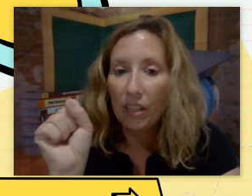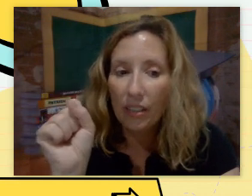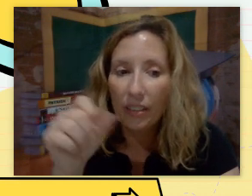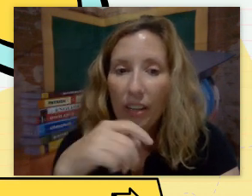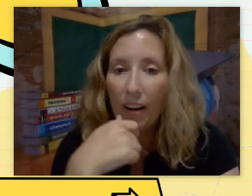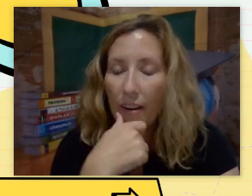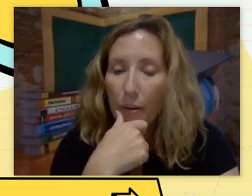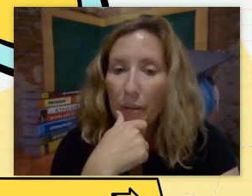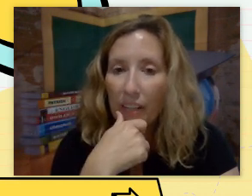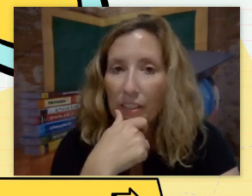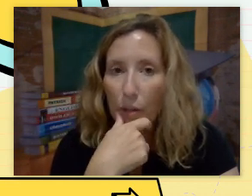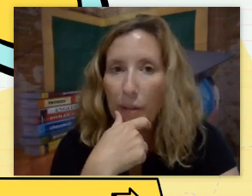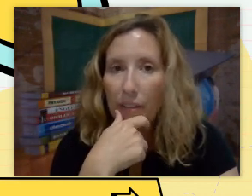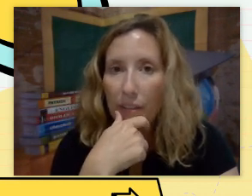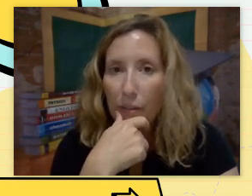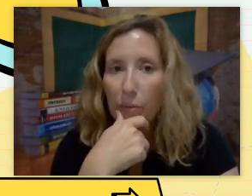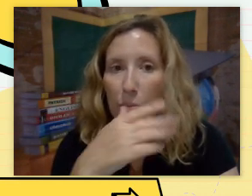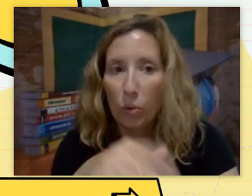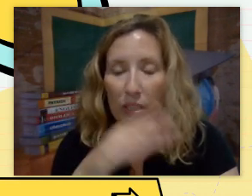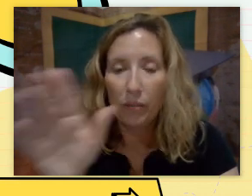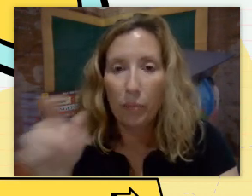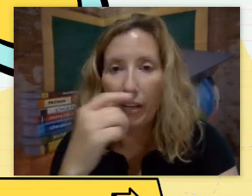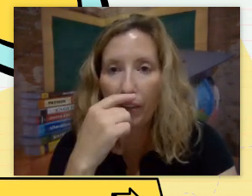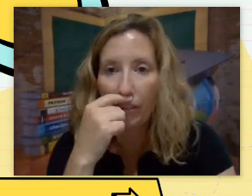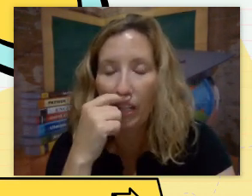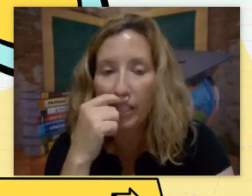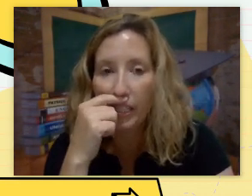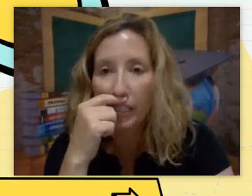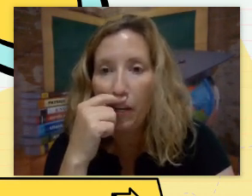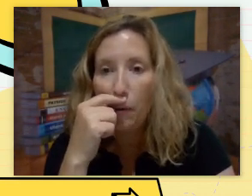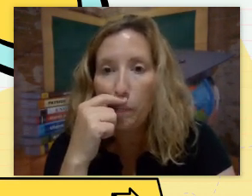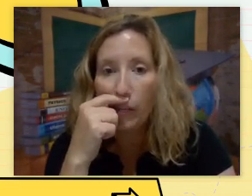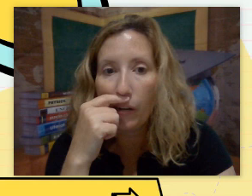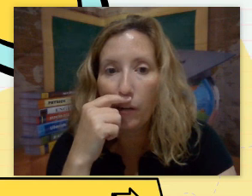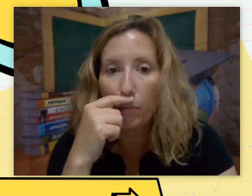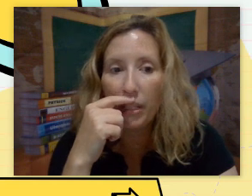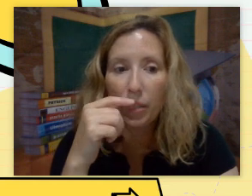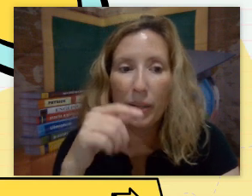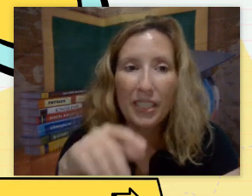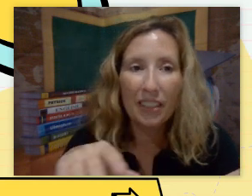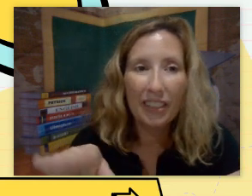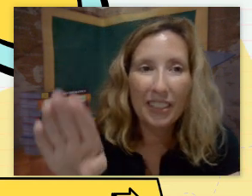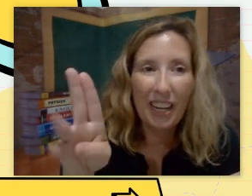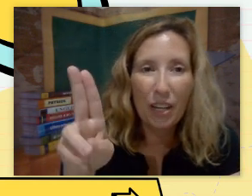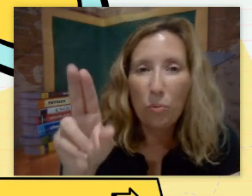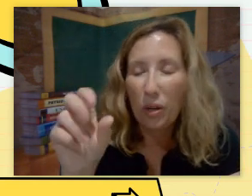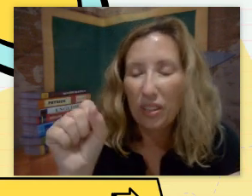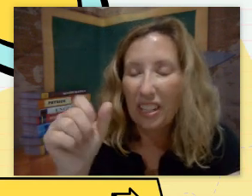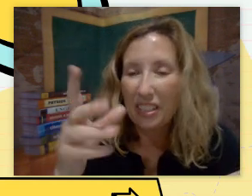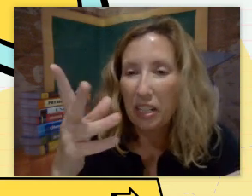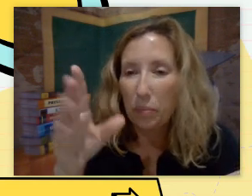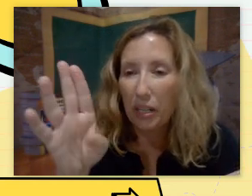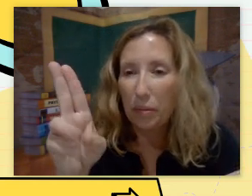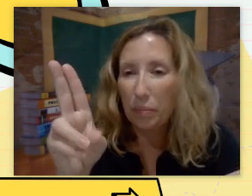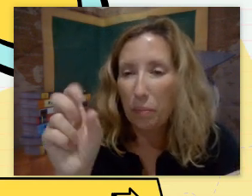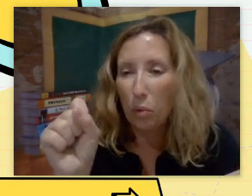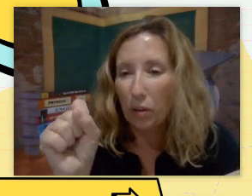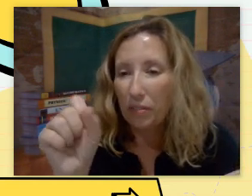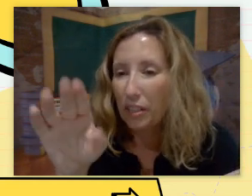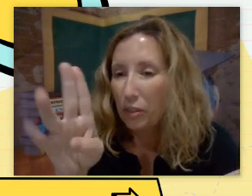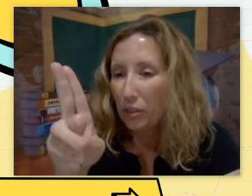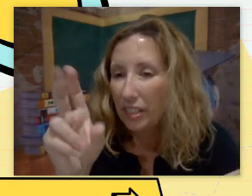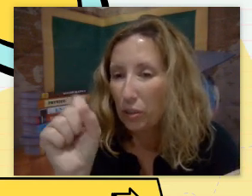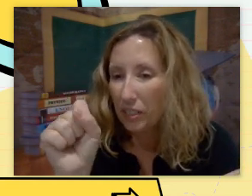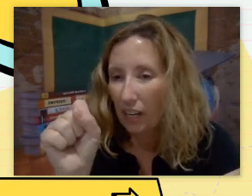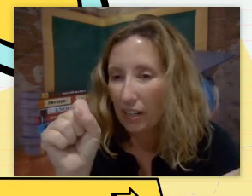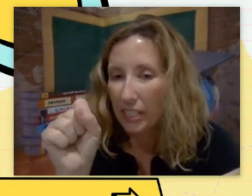loan sign. And I can talk about those more in some of my other lessons. But it's basically a sign word that has now become